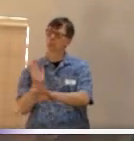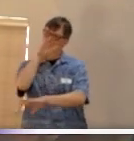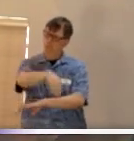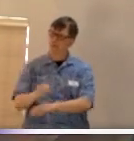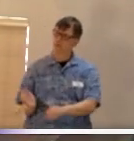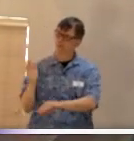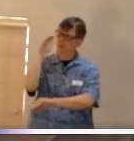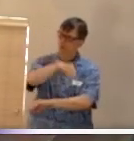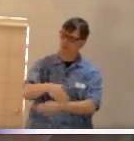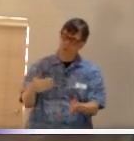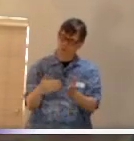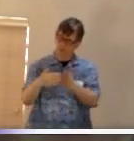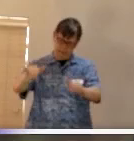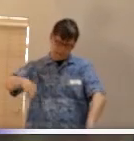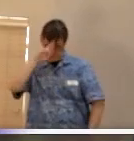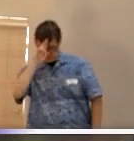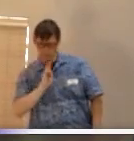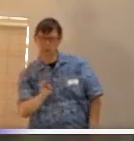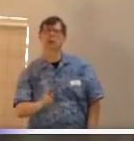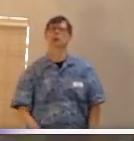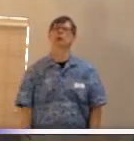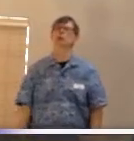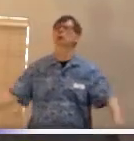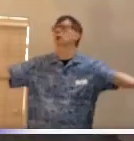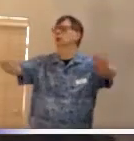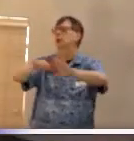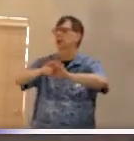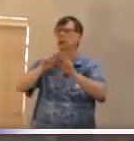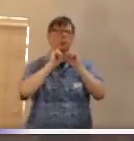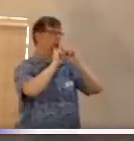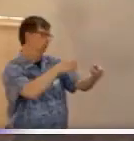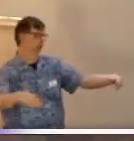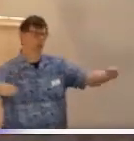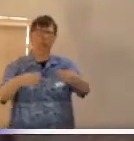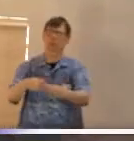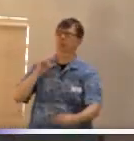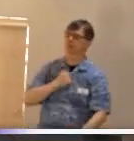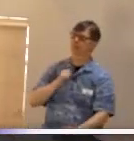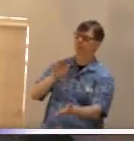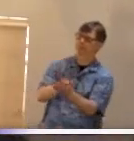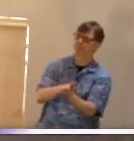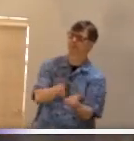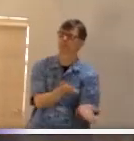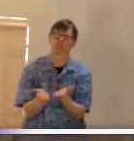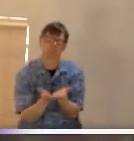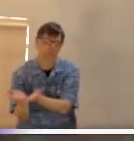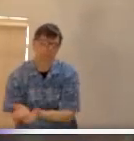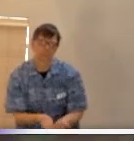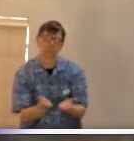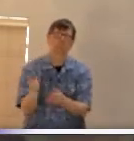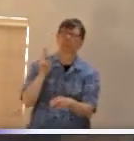one of the things that I realized as I, meet and talk with my teacher, he shares with me the